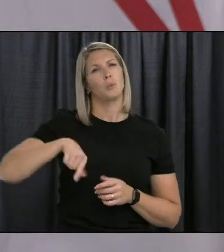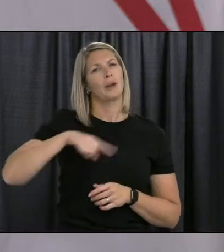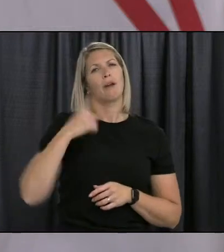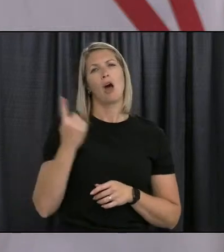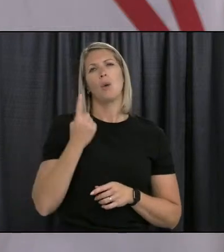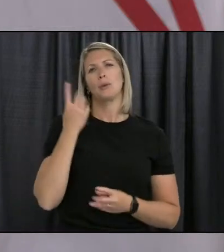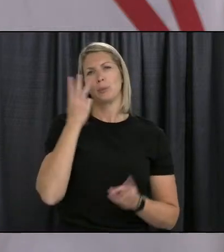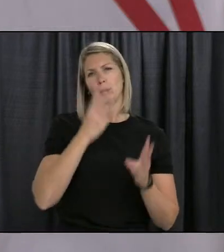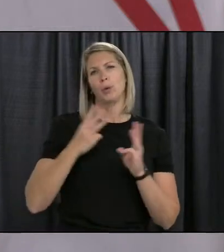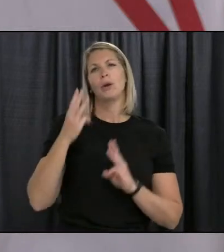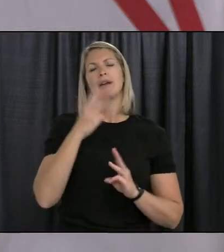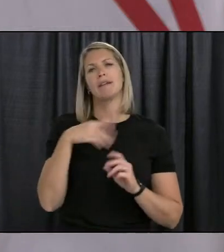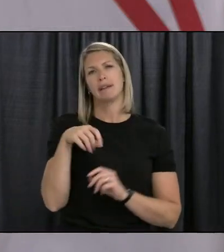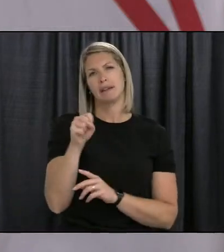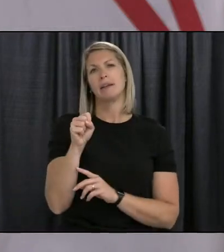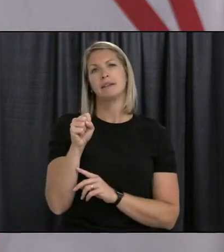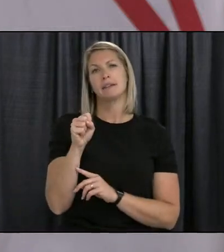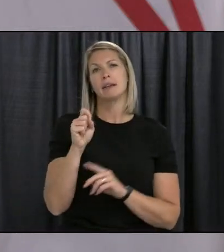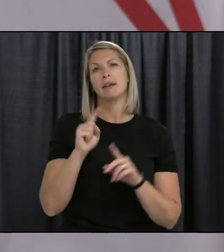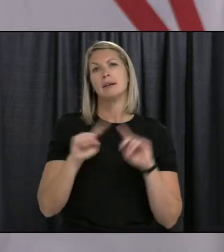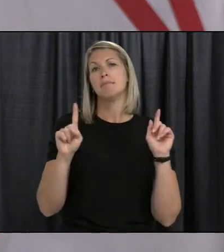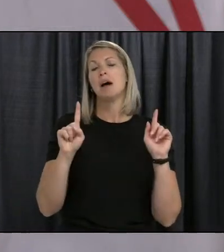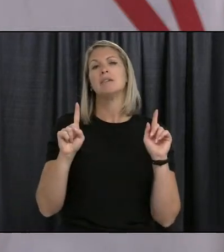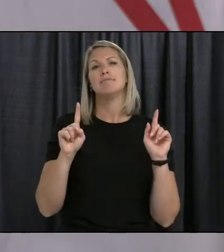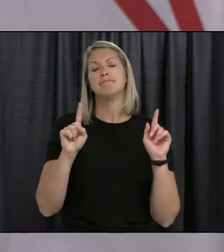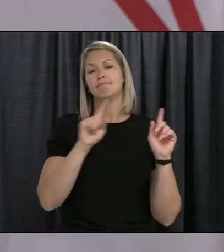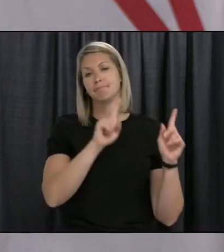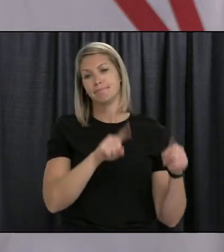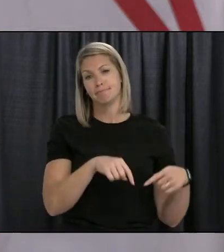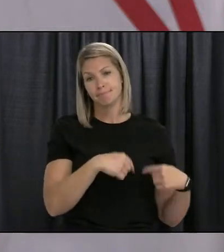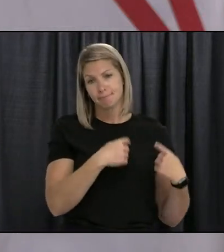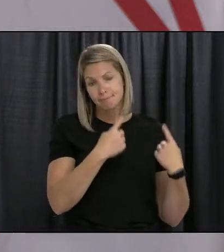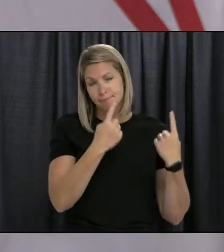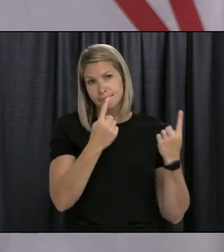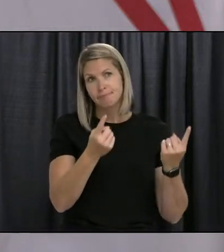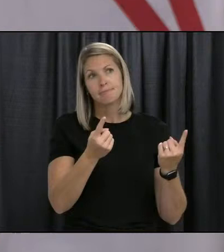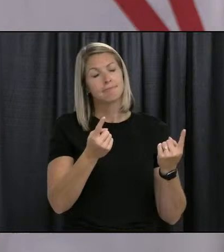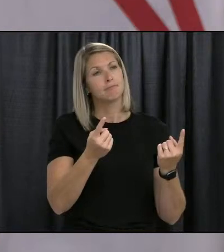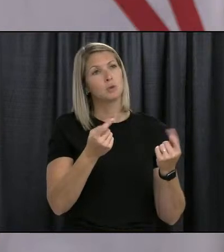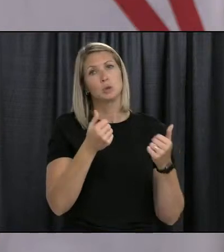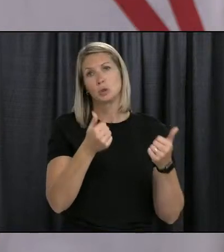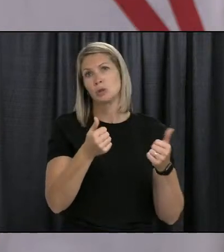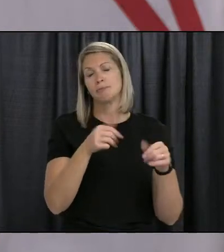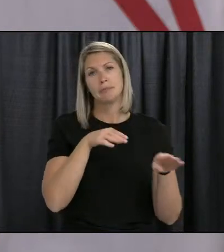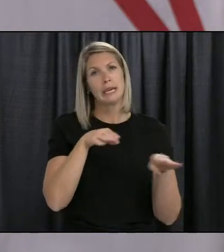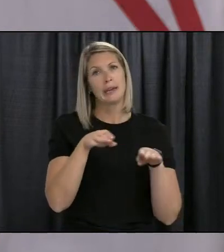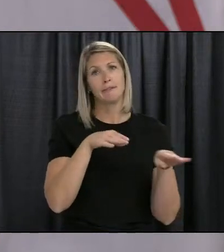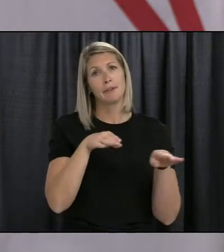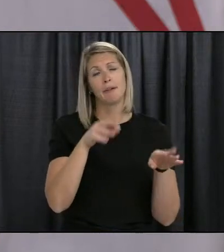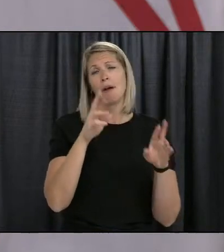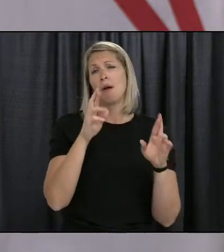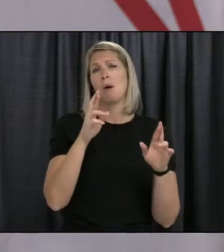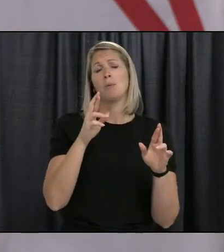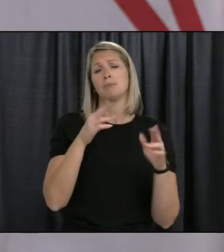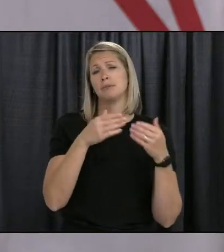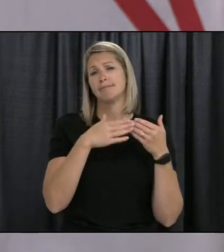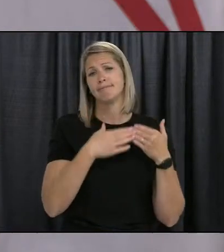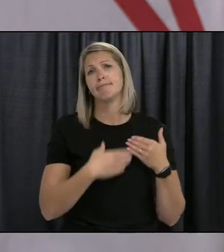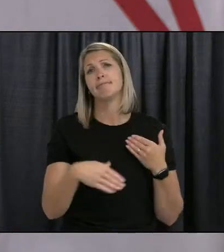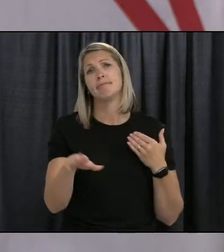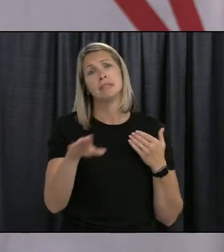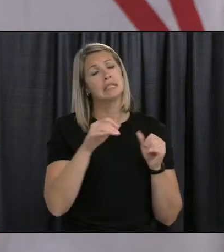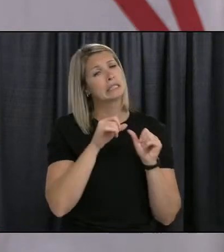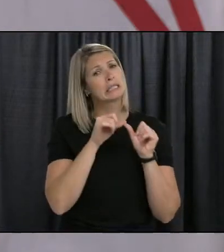things, but people have been quite good up to this point, and I think will continue to be so. I think the fact that